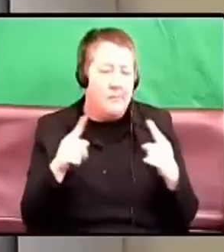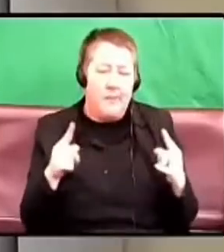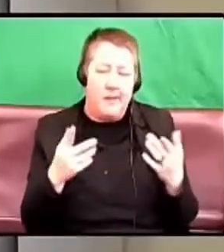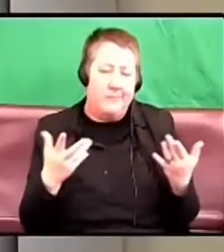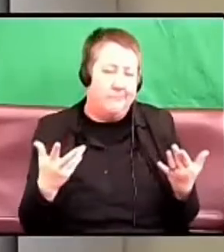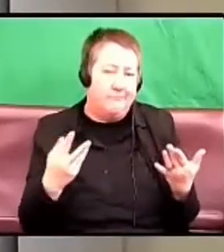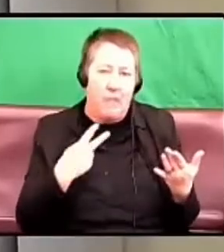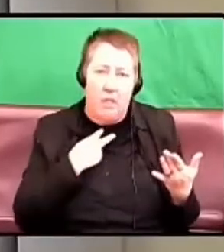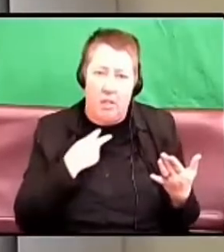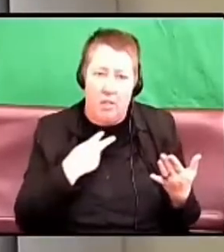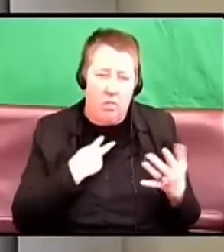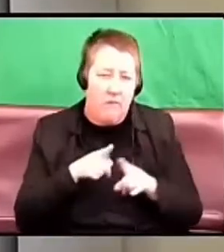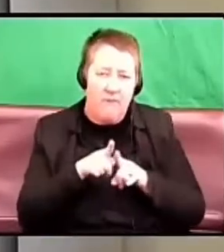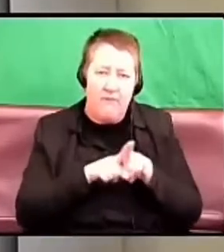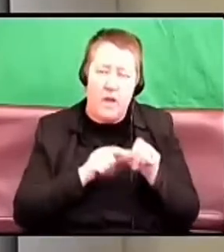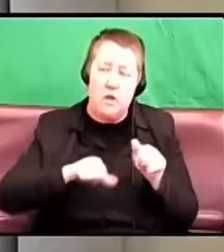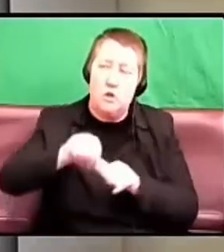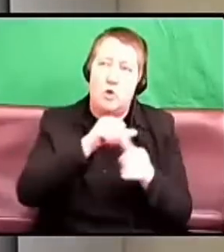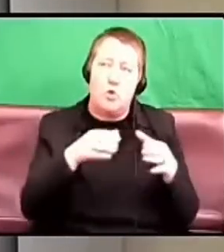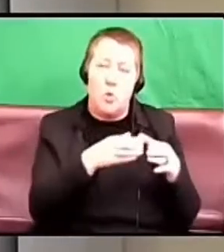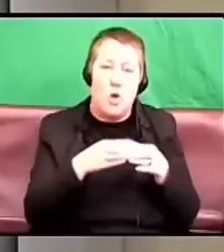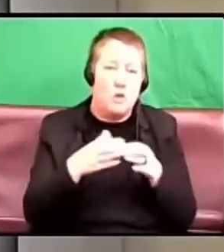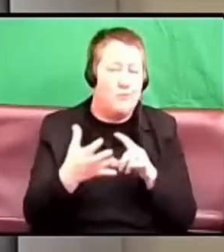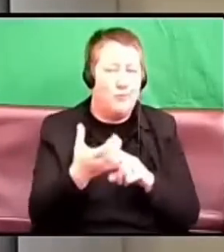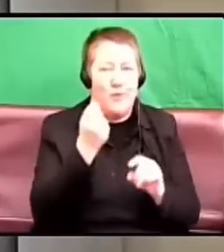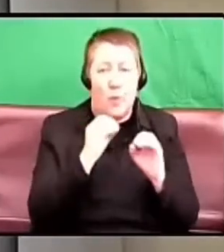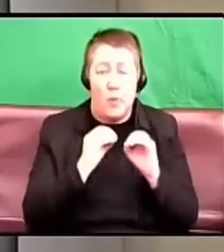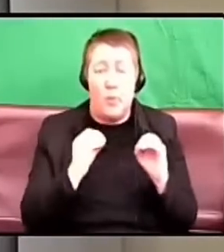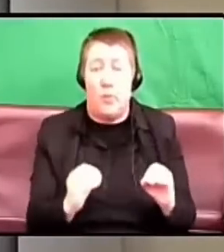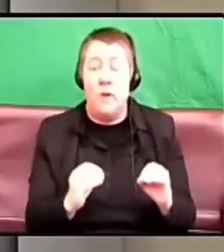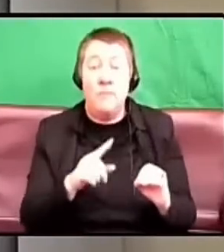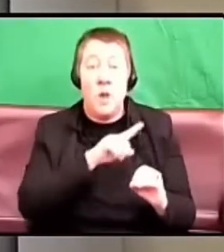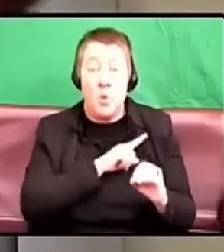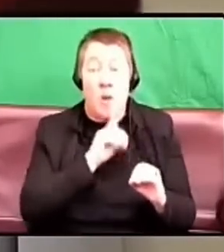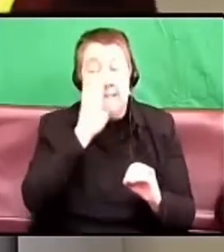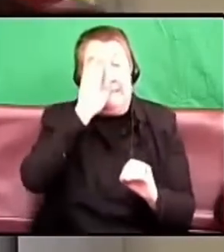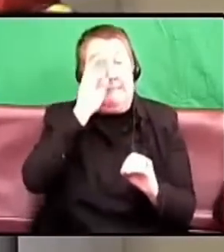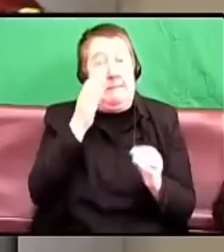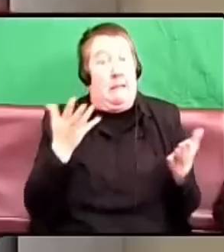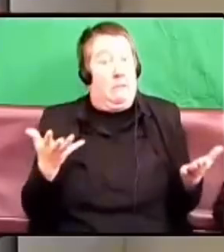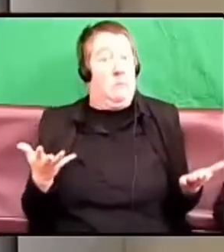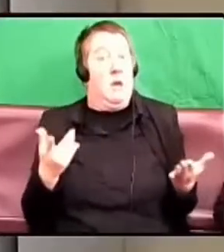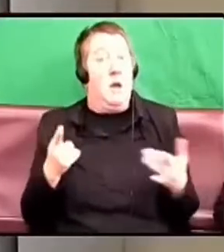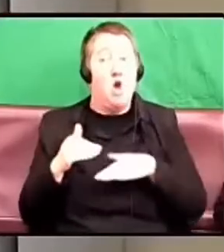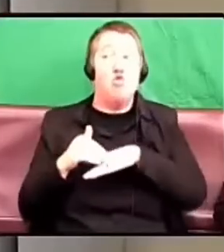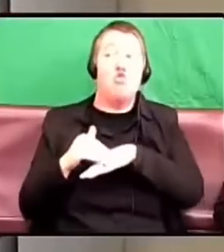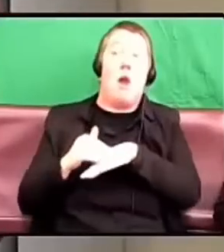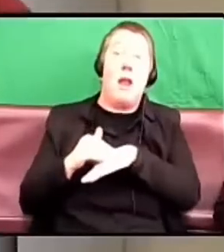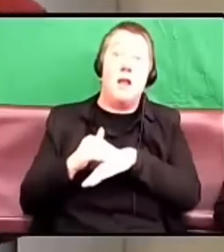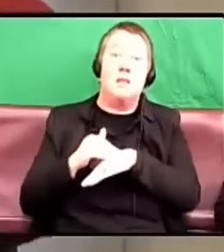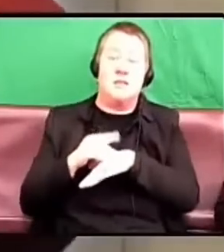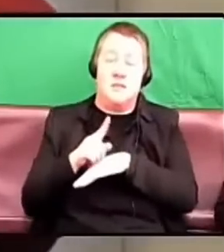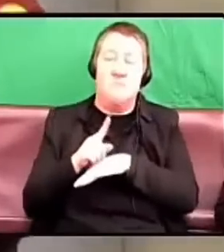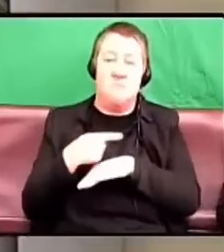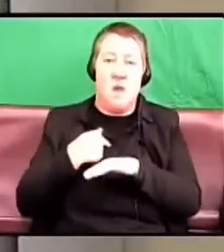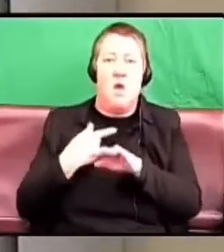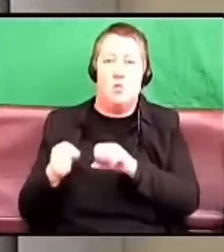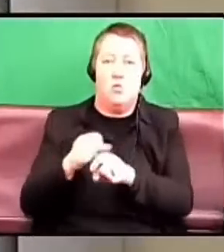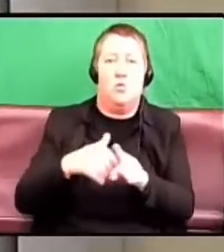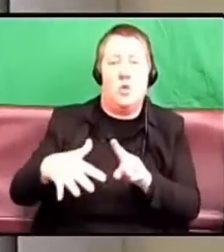at achieving social cohesion because racism seems to have come back full force in our society.